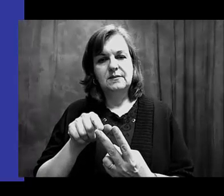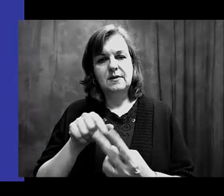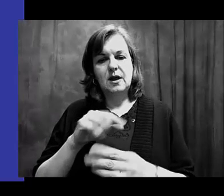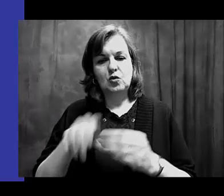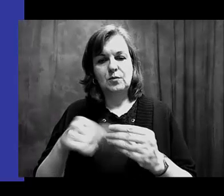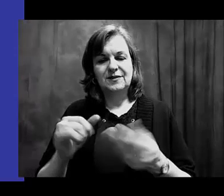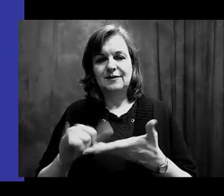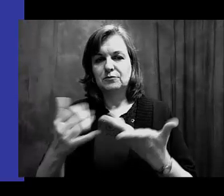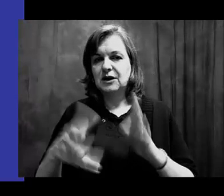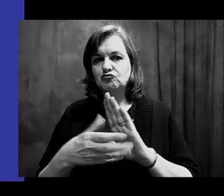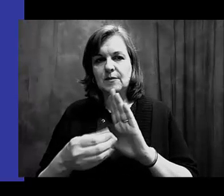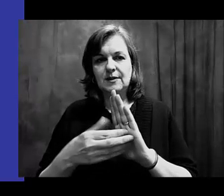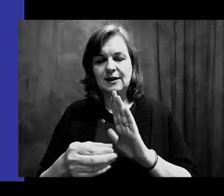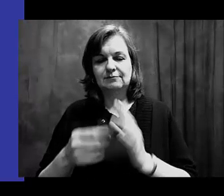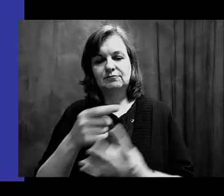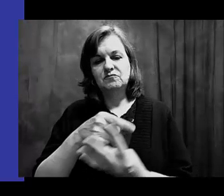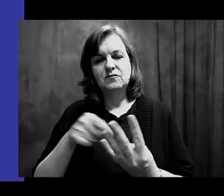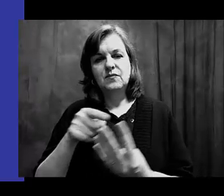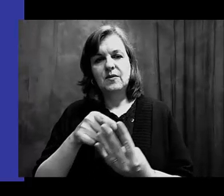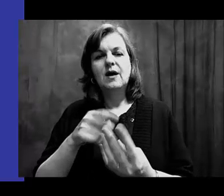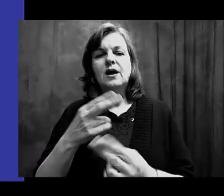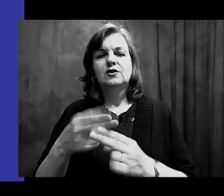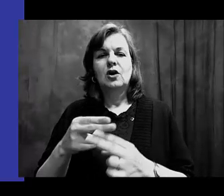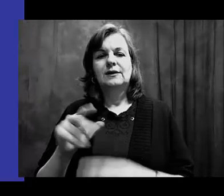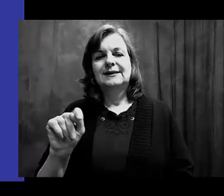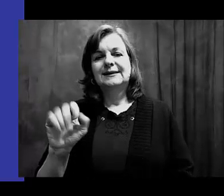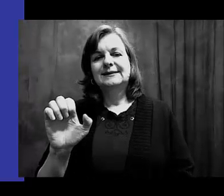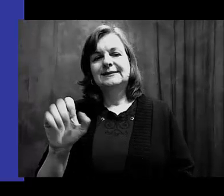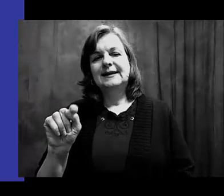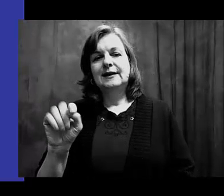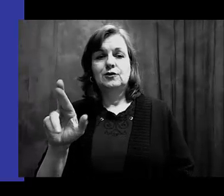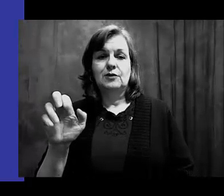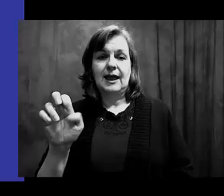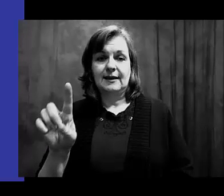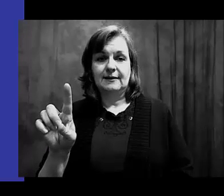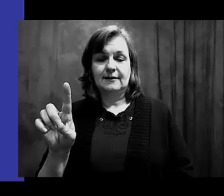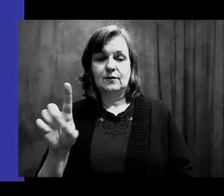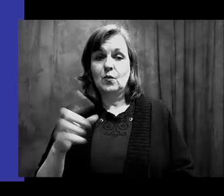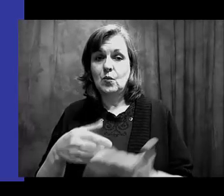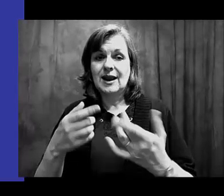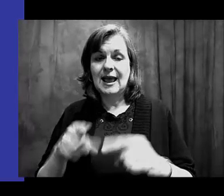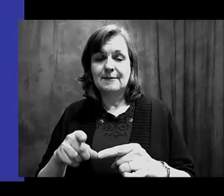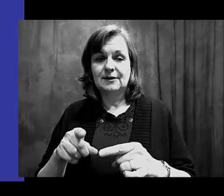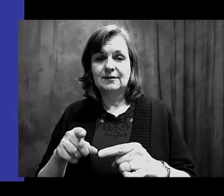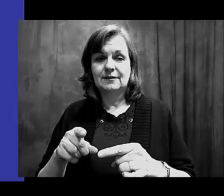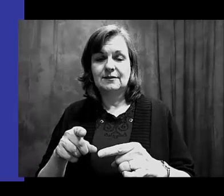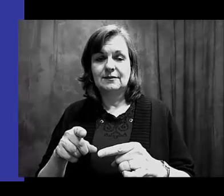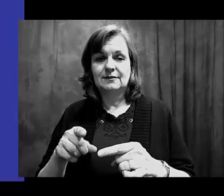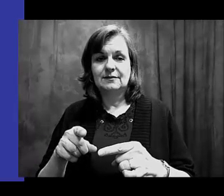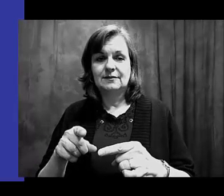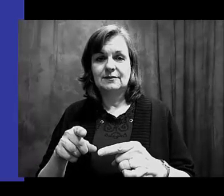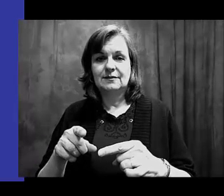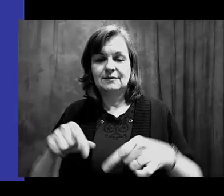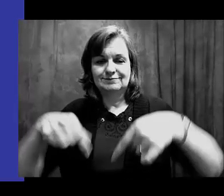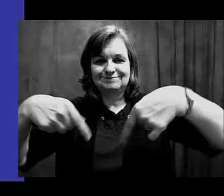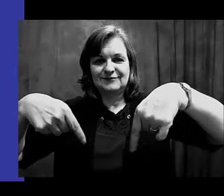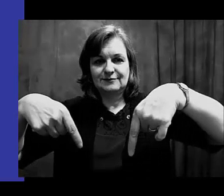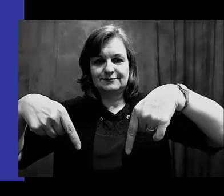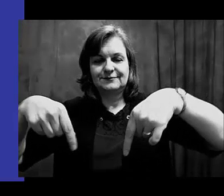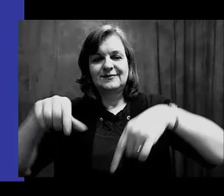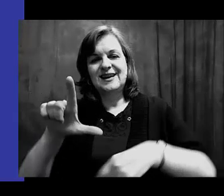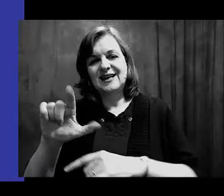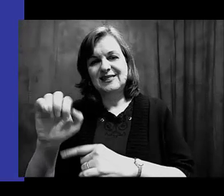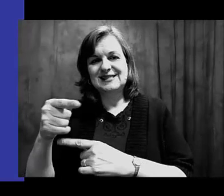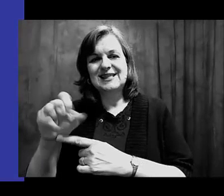as a tetrad. And essentially what happens is the legs of these chromosomes, they're literally called legs,